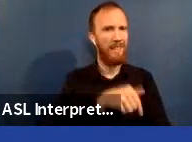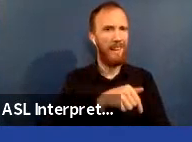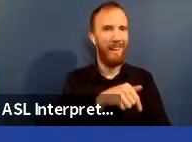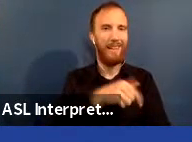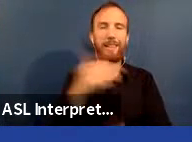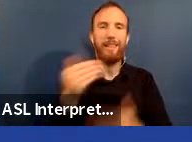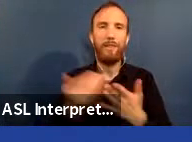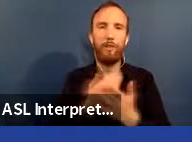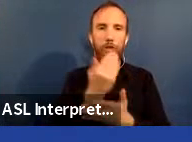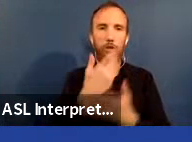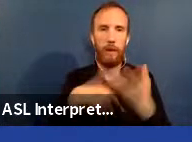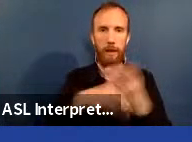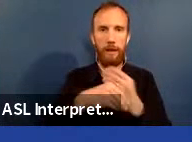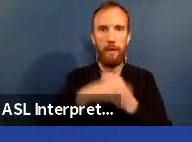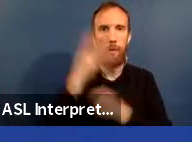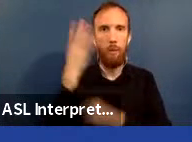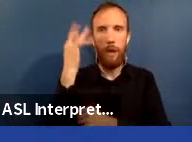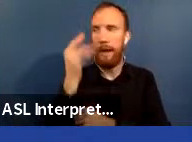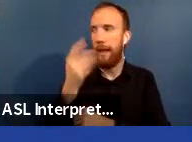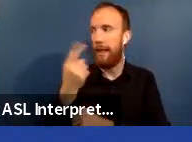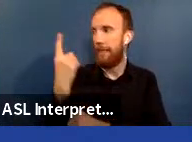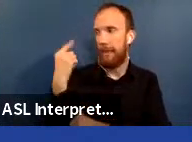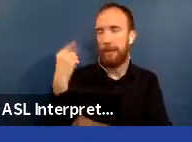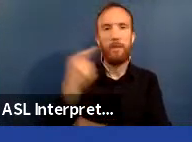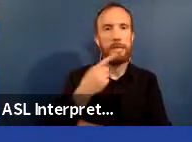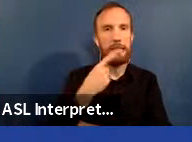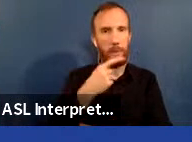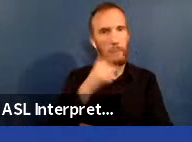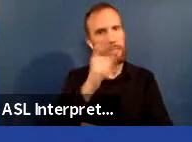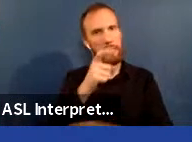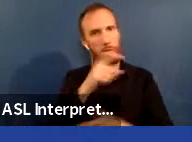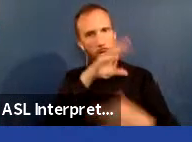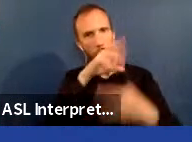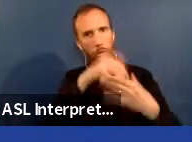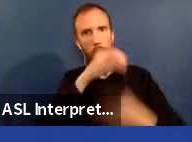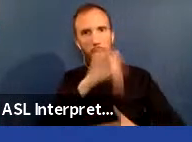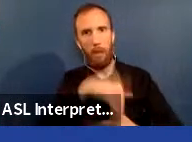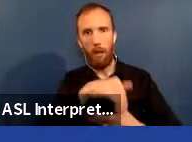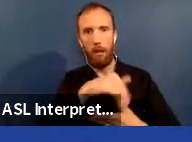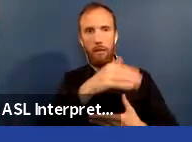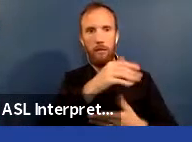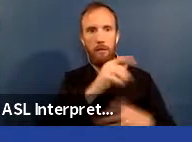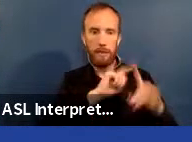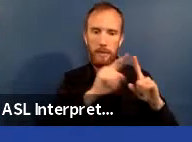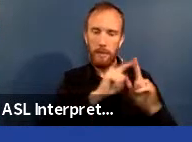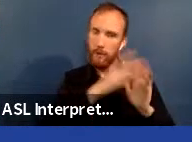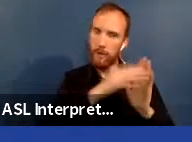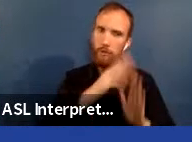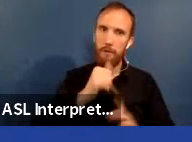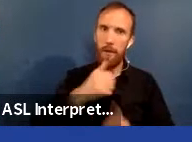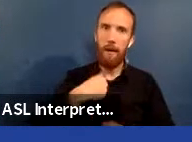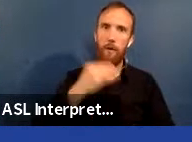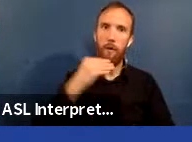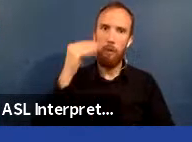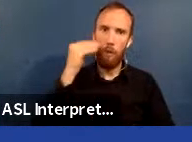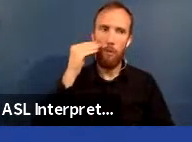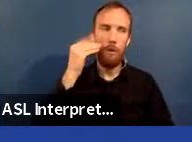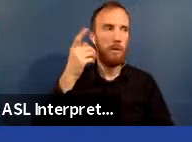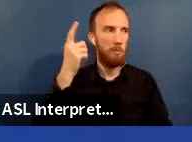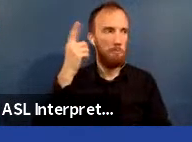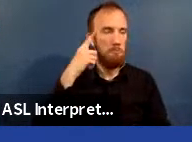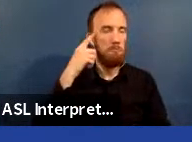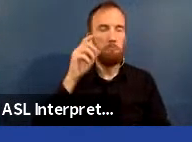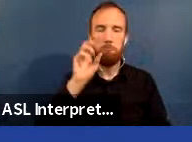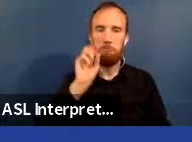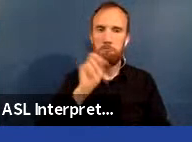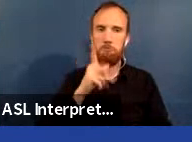indicator. So we heard from you that we needed to prioritize the critical needs of this student group to recognize school